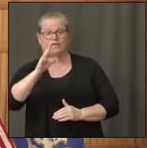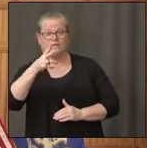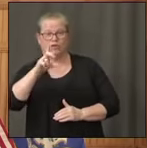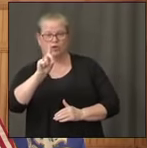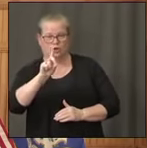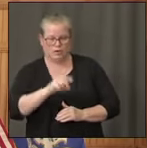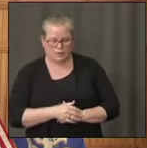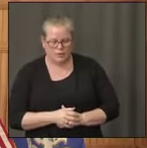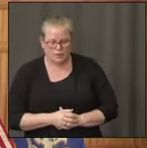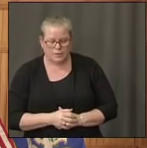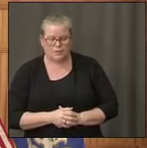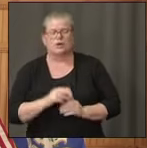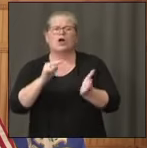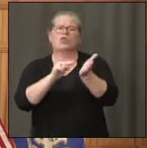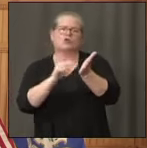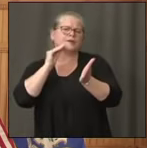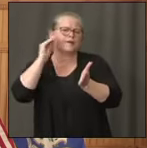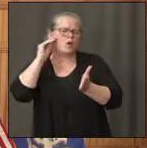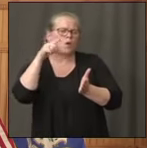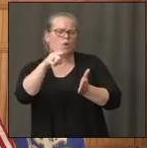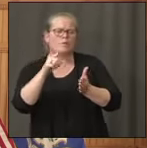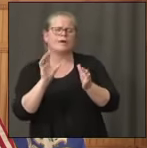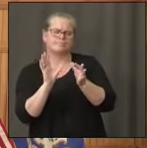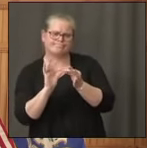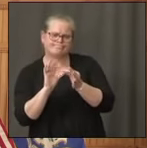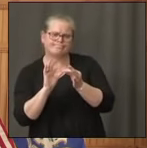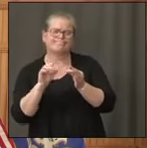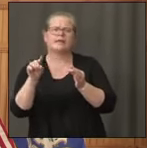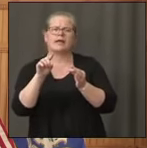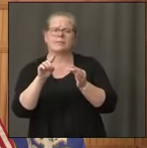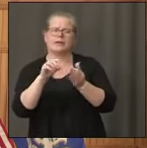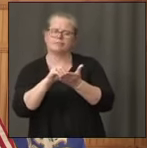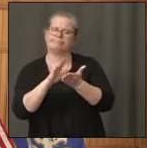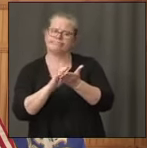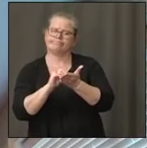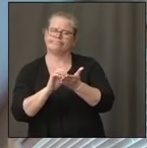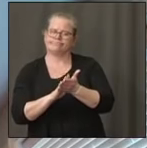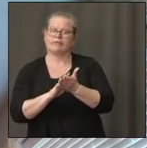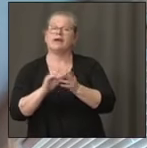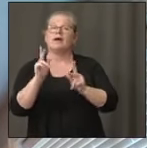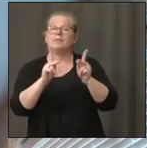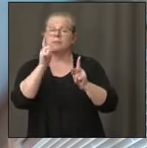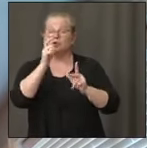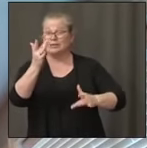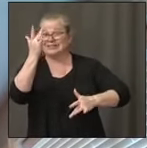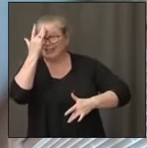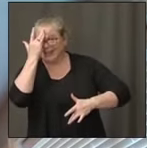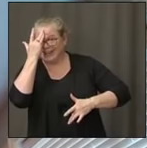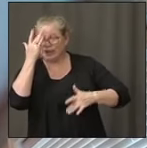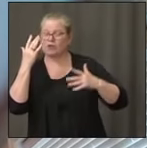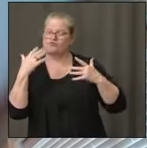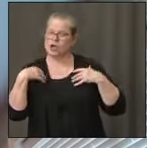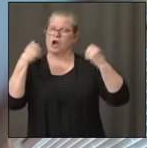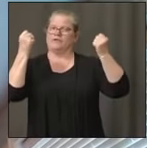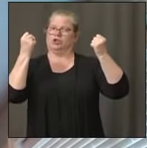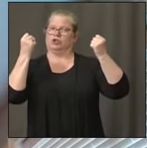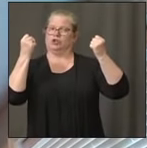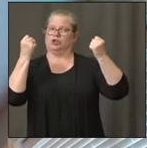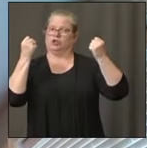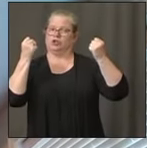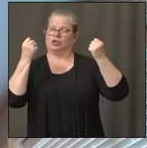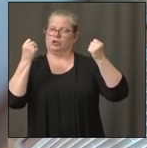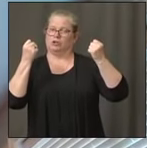recovery data. And this information has been reported to the state. Is there any ability to